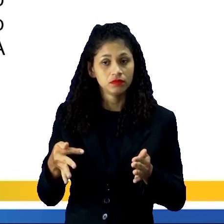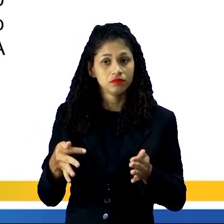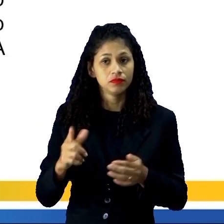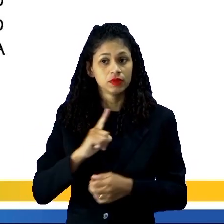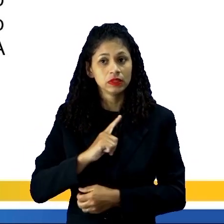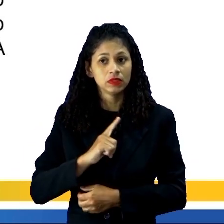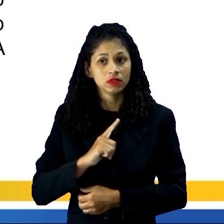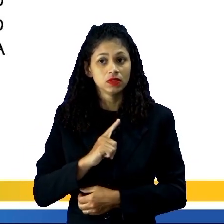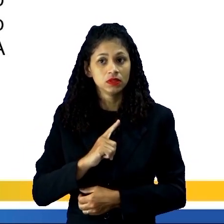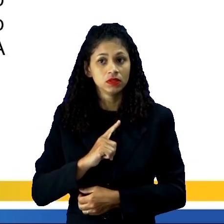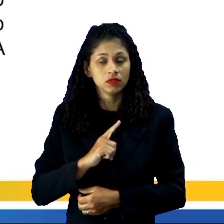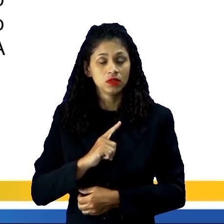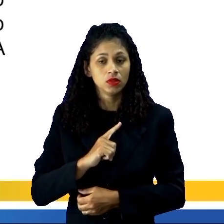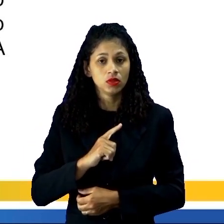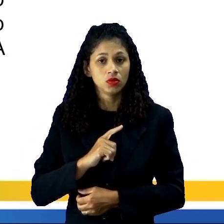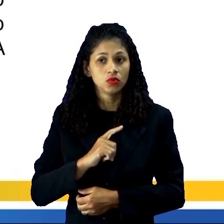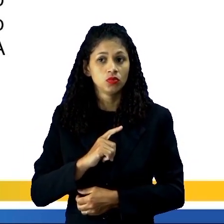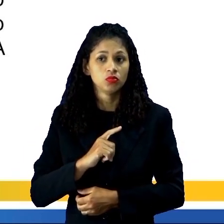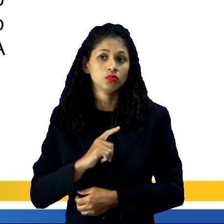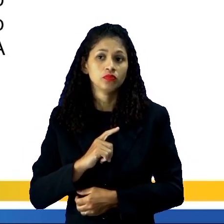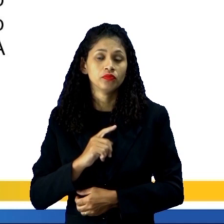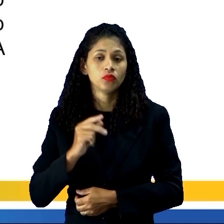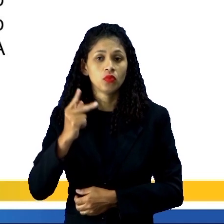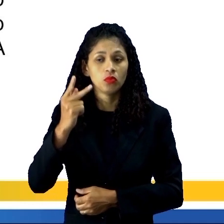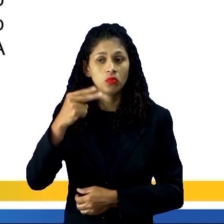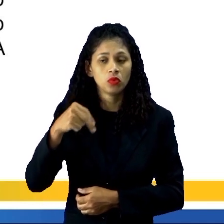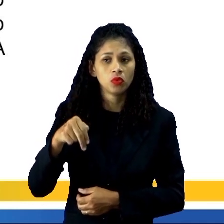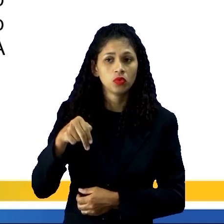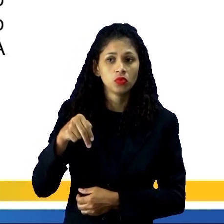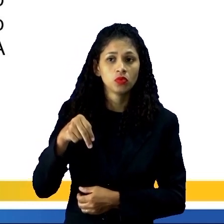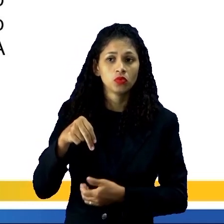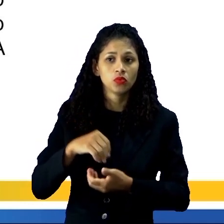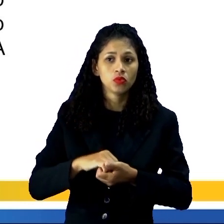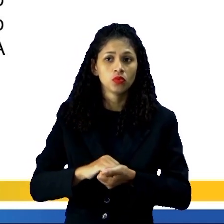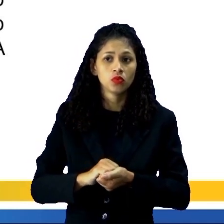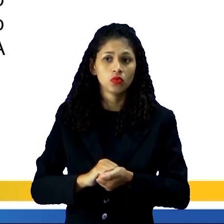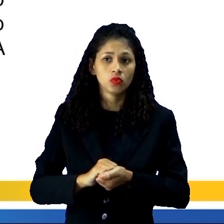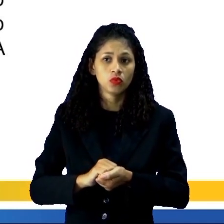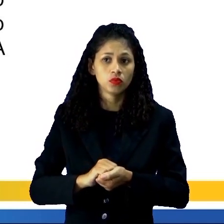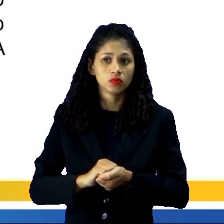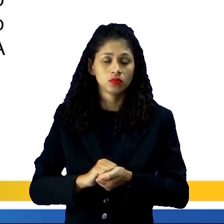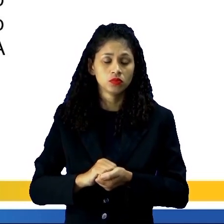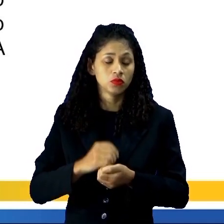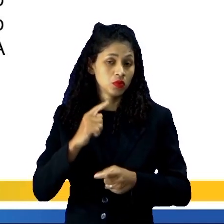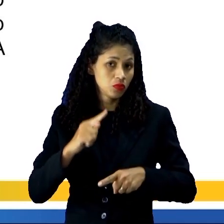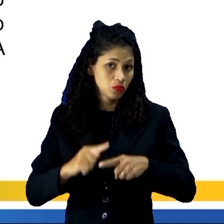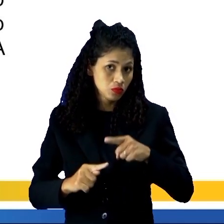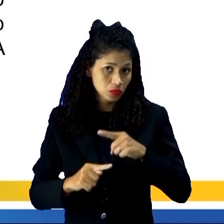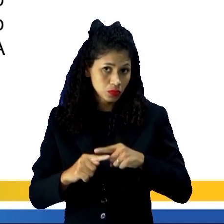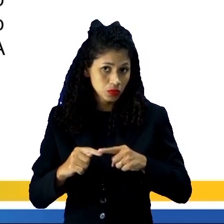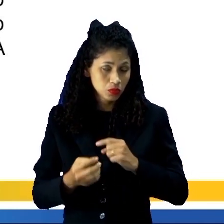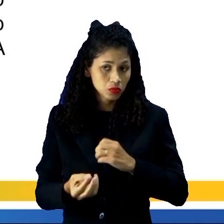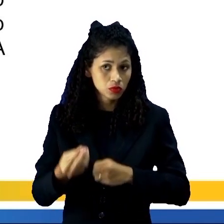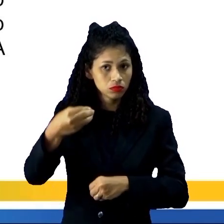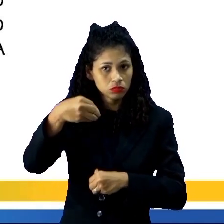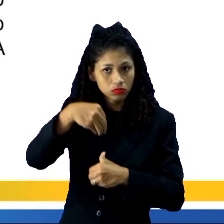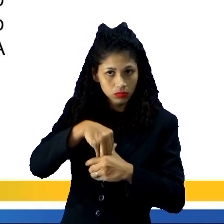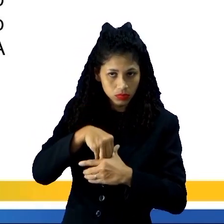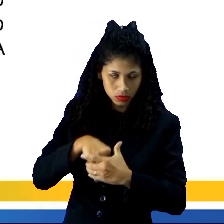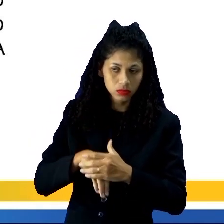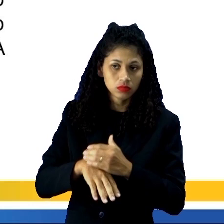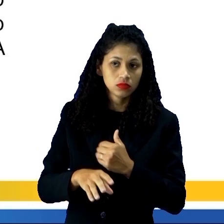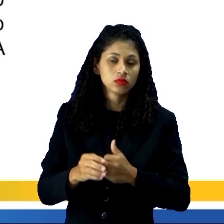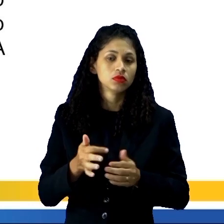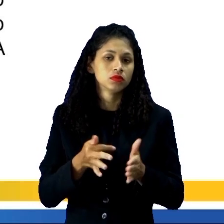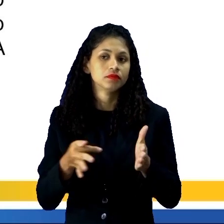né, nós temos o pronome relativo que é um objeto na cláusula